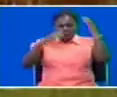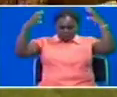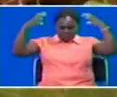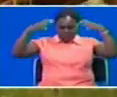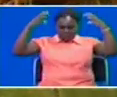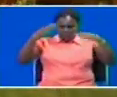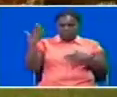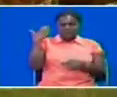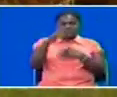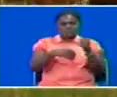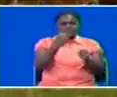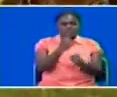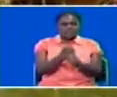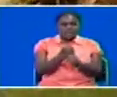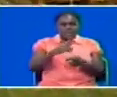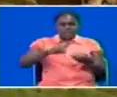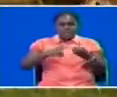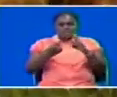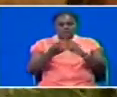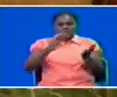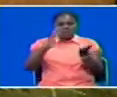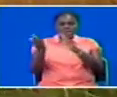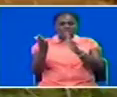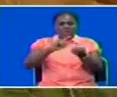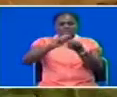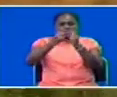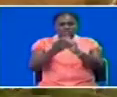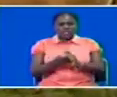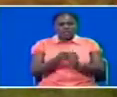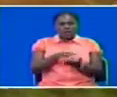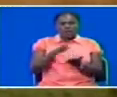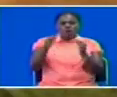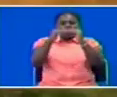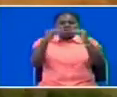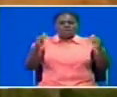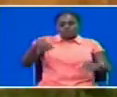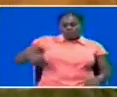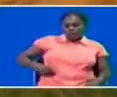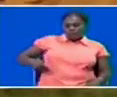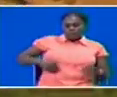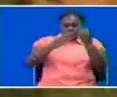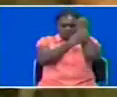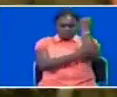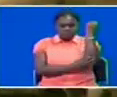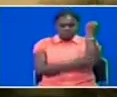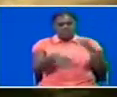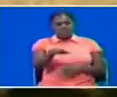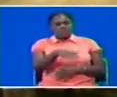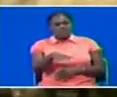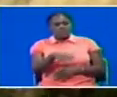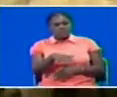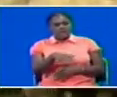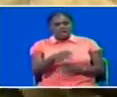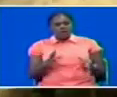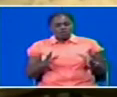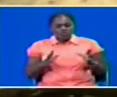years, likely related to climate change, has resulted in increasing levels of hunger and poverty in the region, prompting